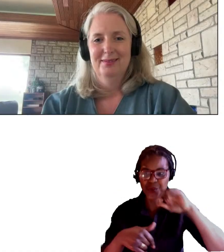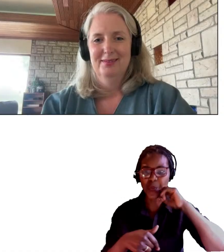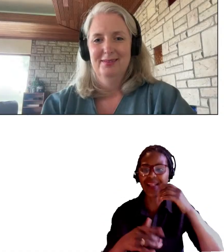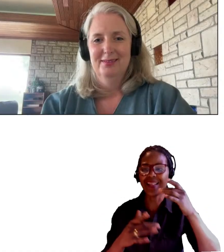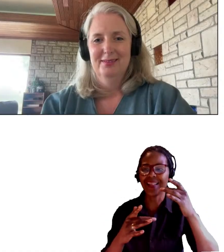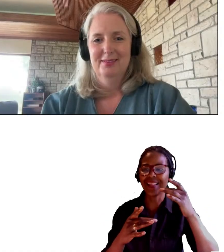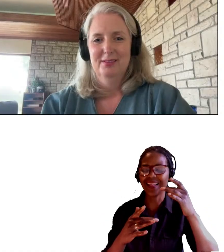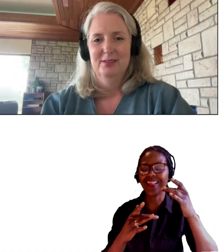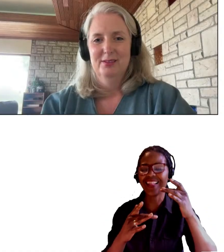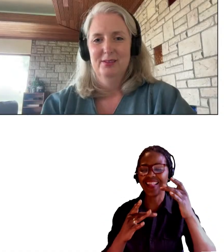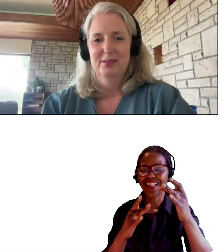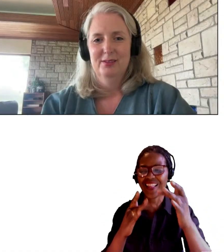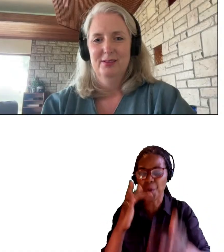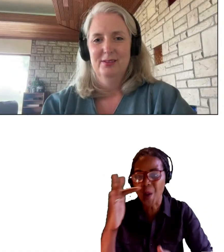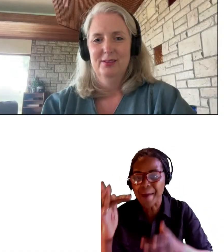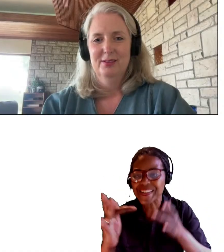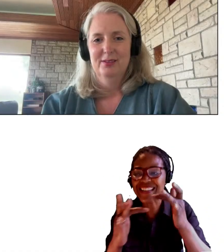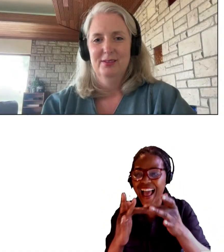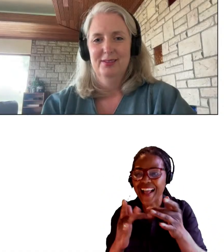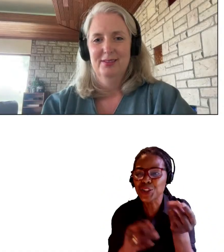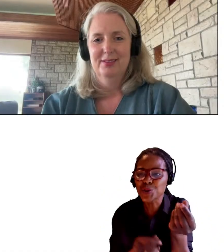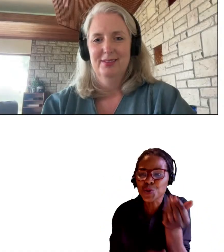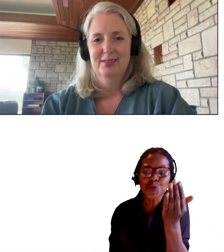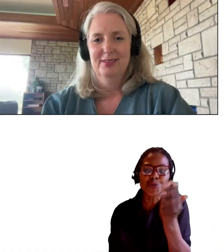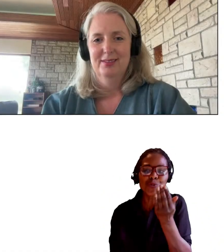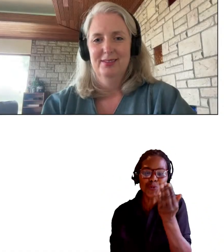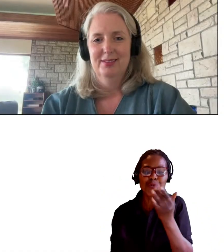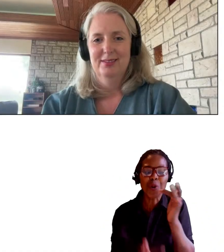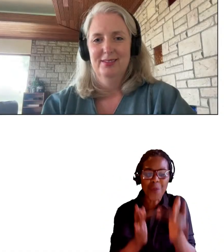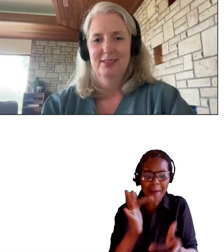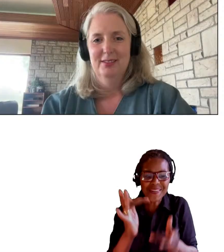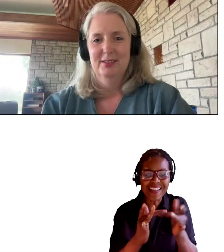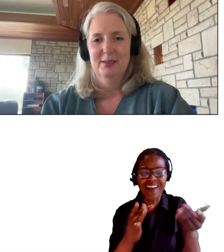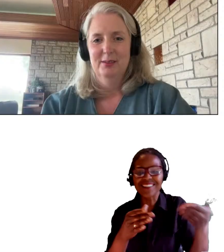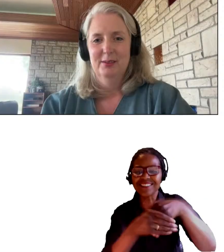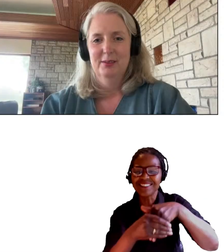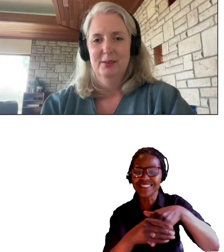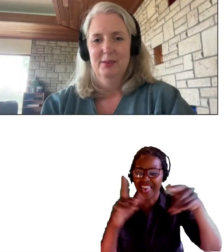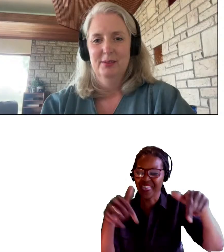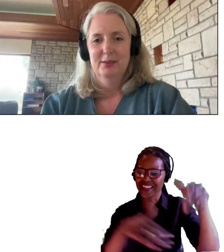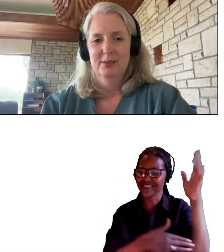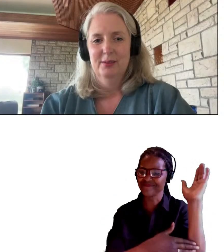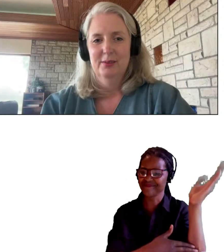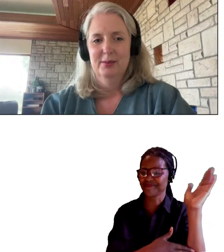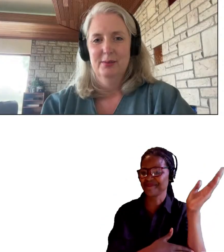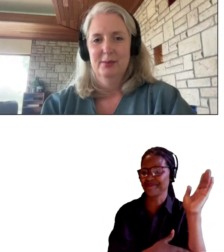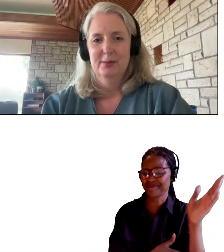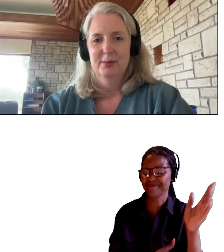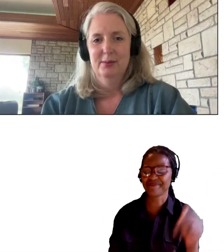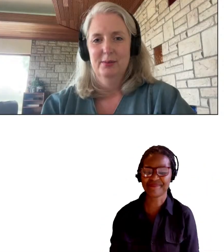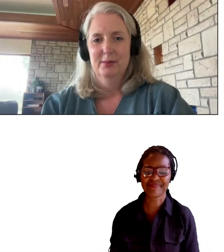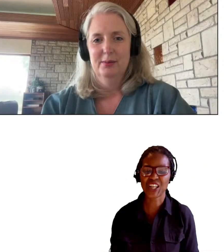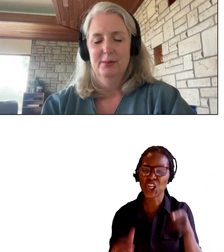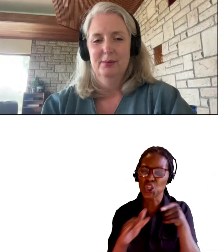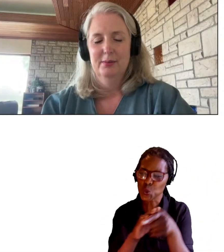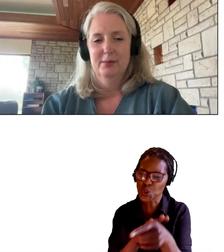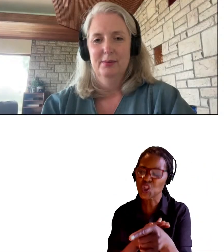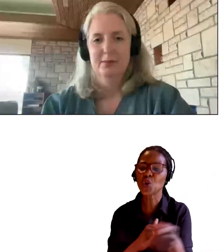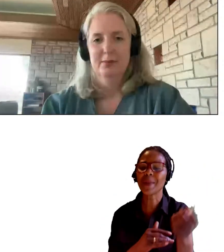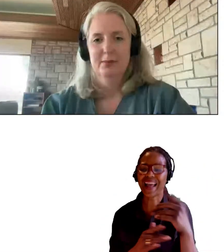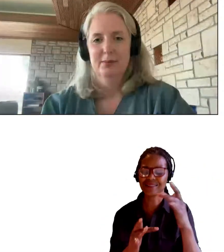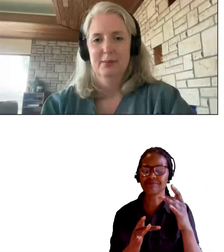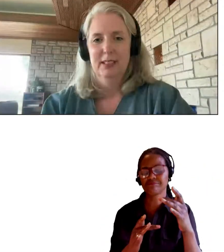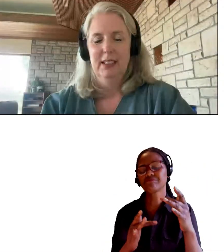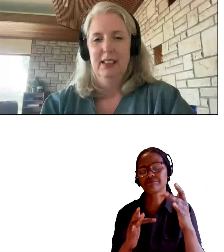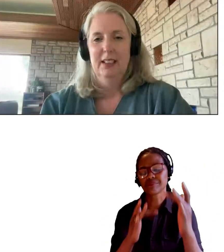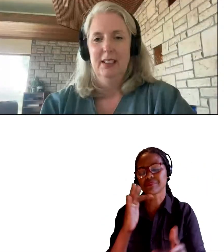It's on the website. There you go. So there it is. It's on YouTube, and it will be on a page on a website as well. Thank